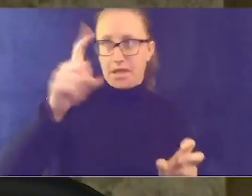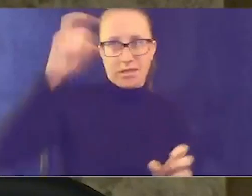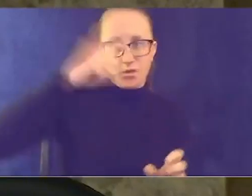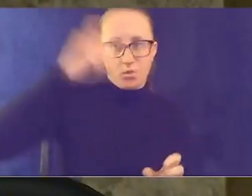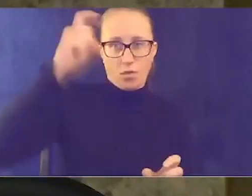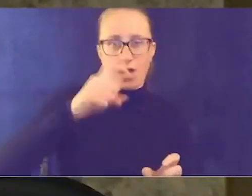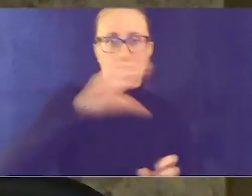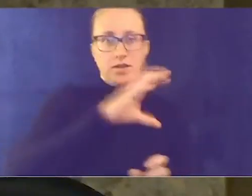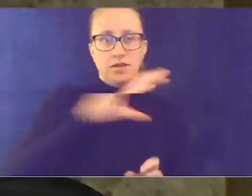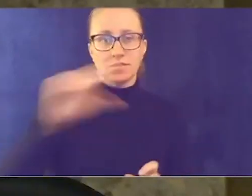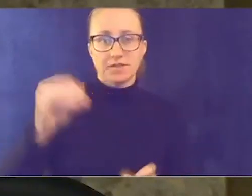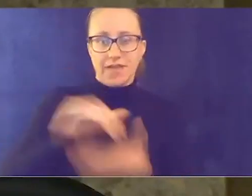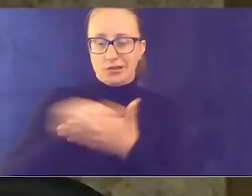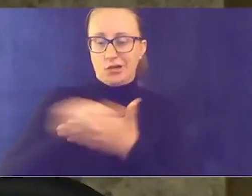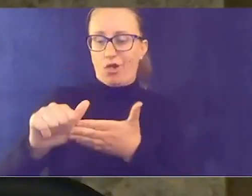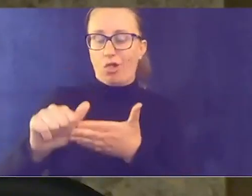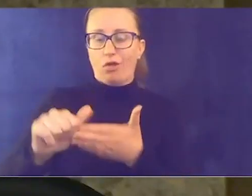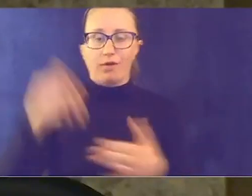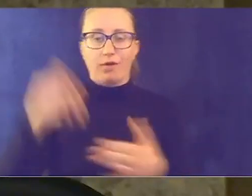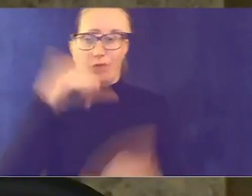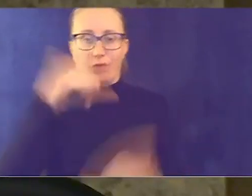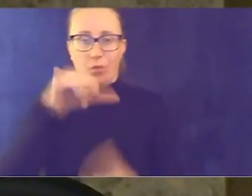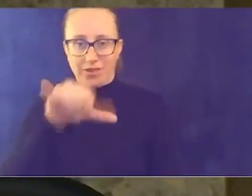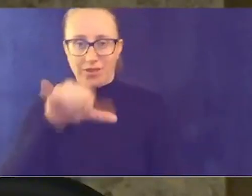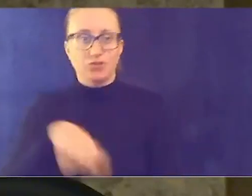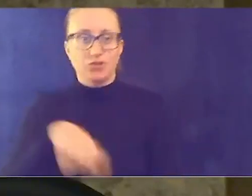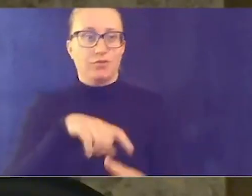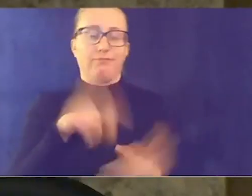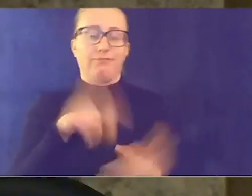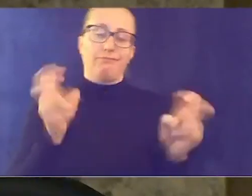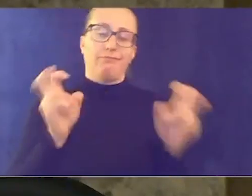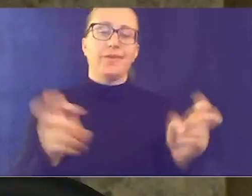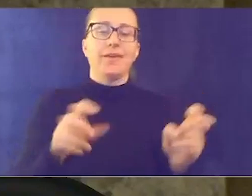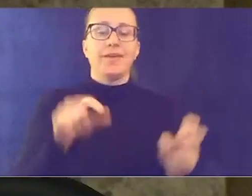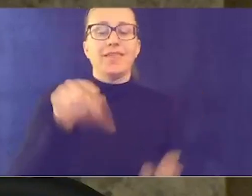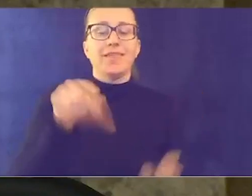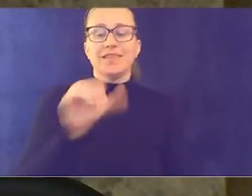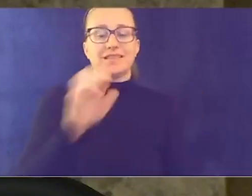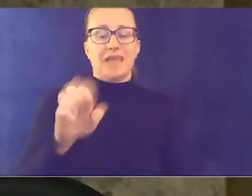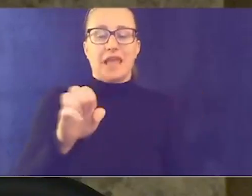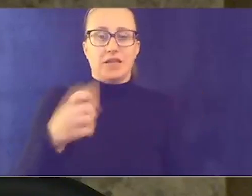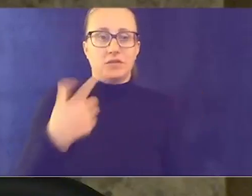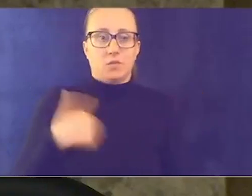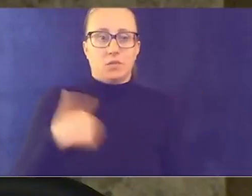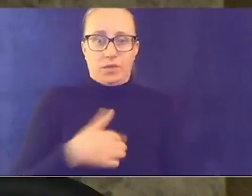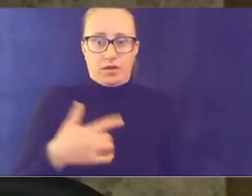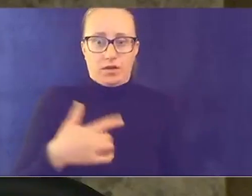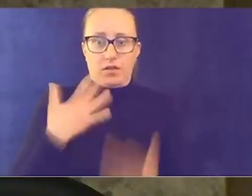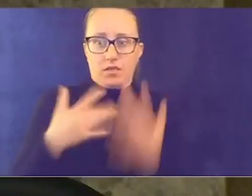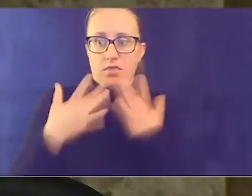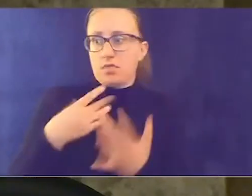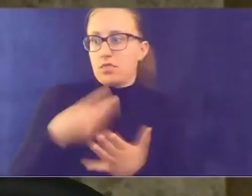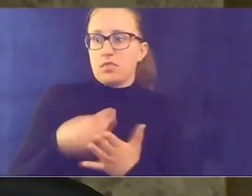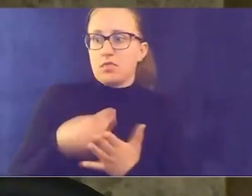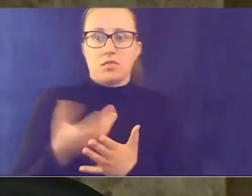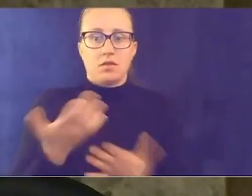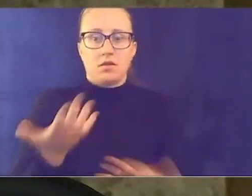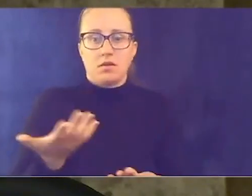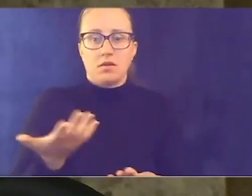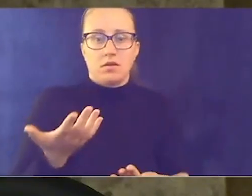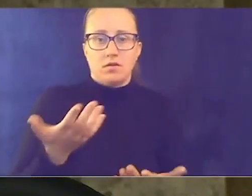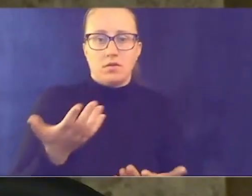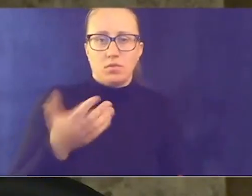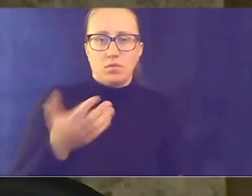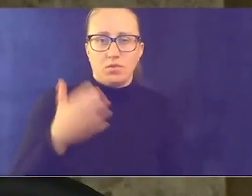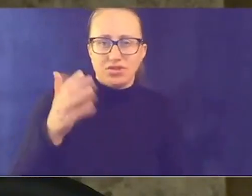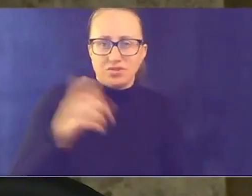dollar foolish. But this is a case where we're nickel and diming on what is a much, much lower cost